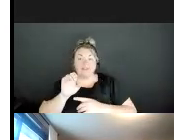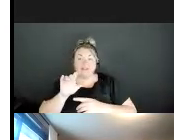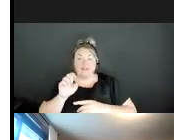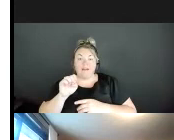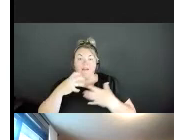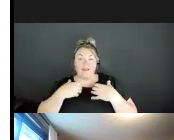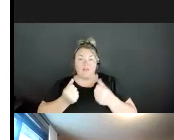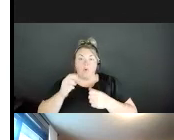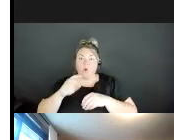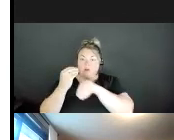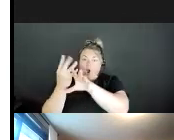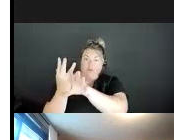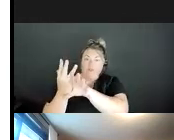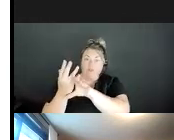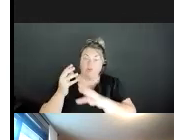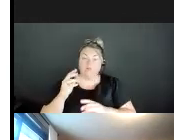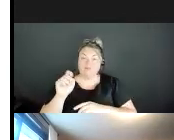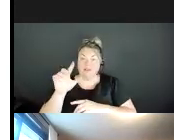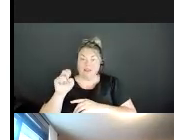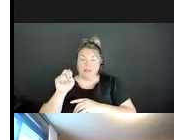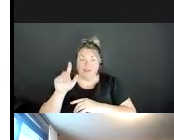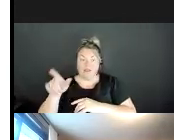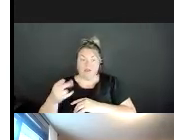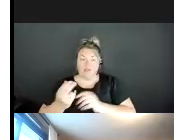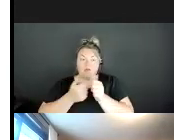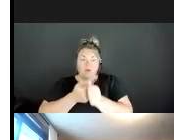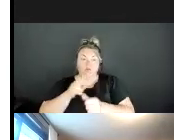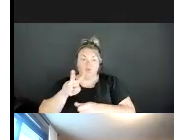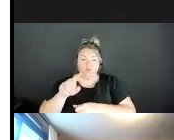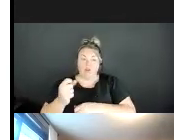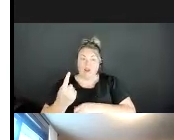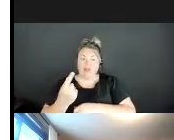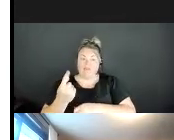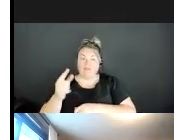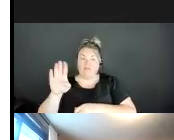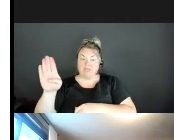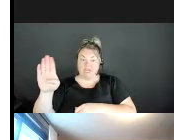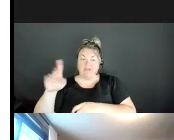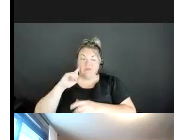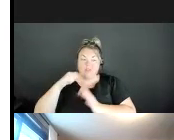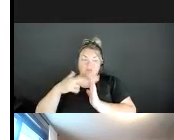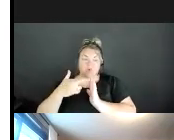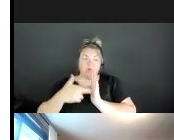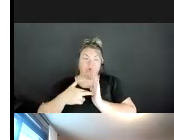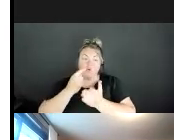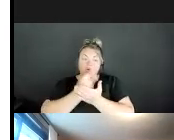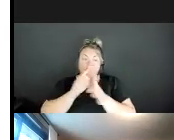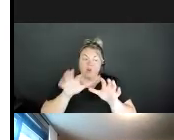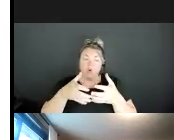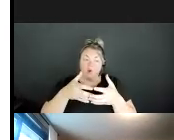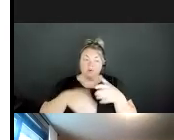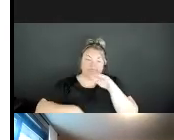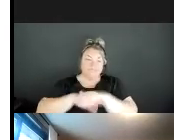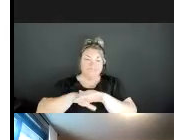Part 2.11.b of these rules. And treatment groups must not exceed 12 individuals